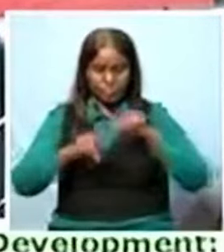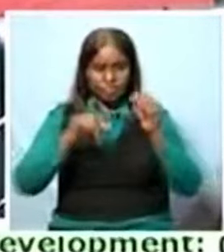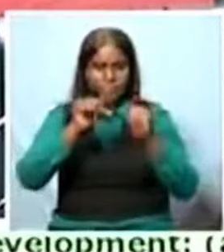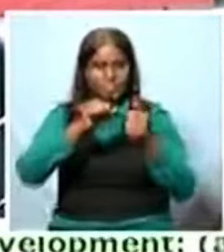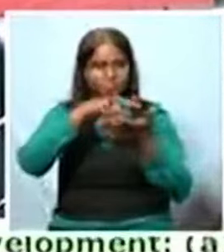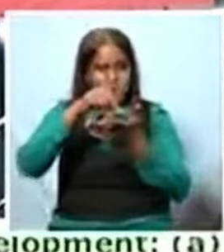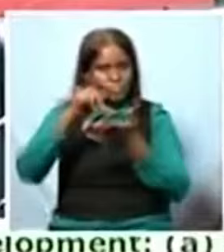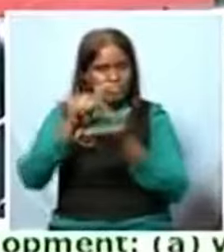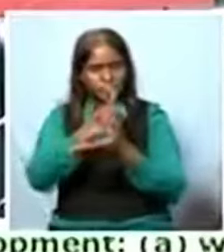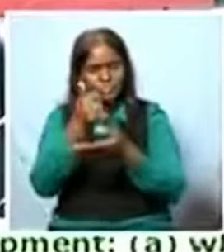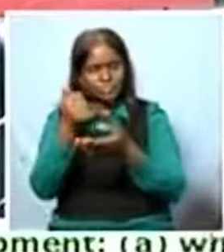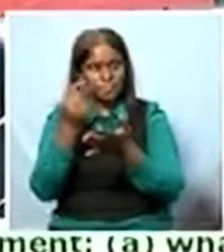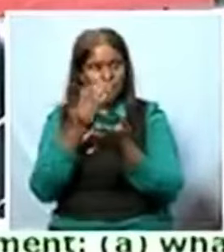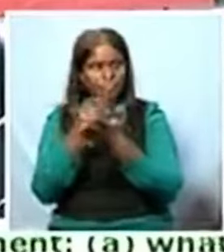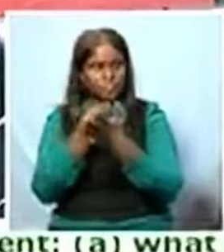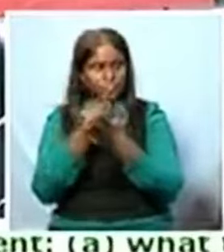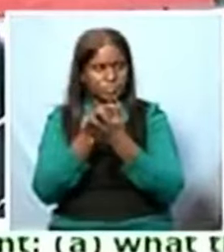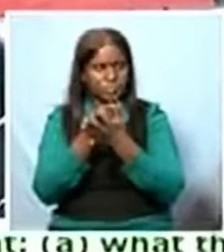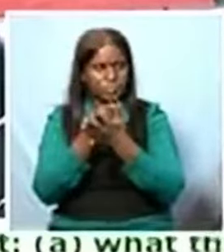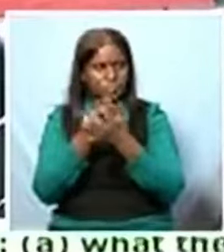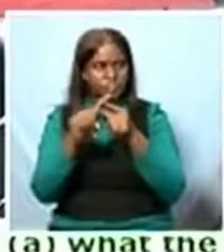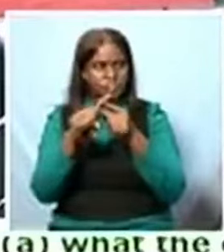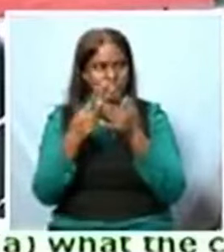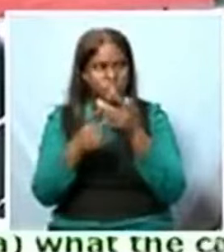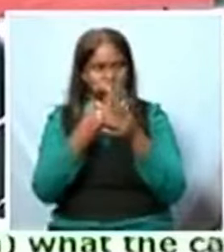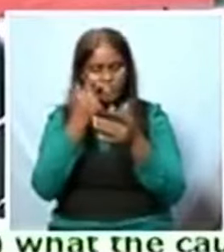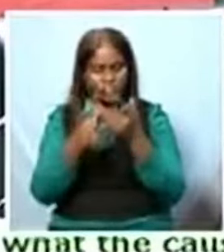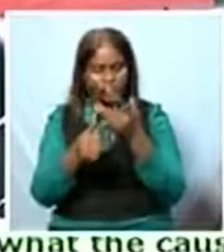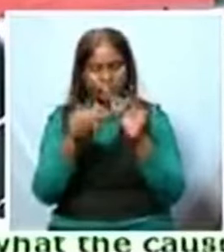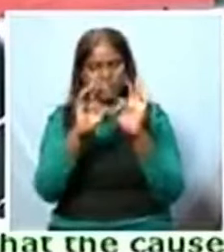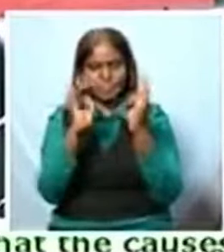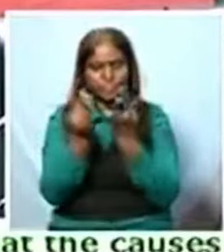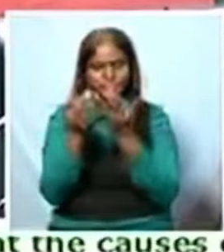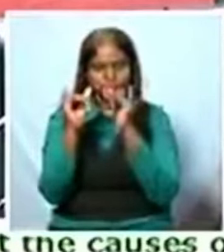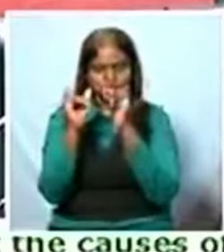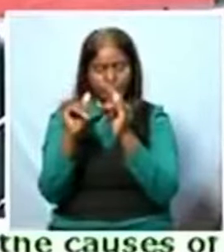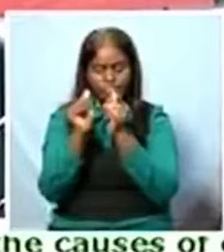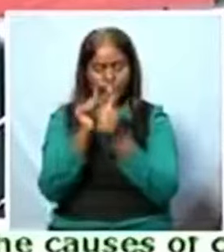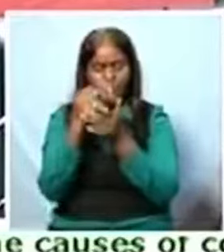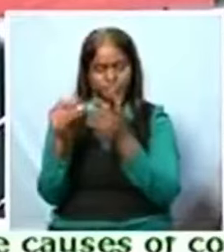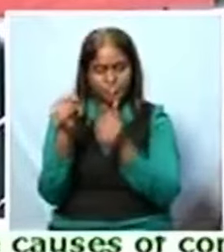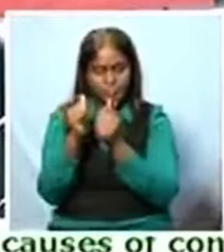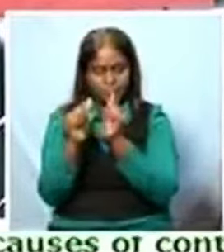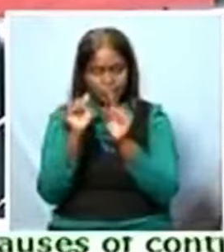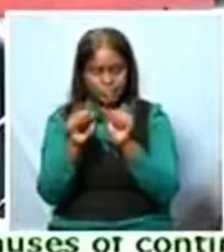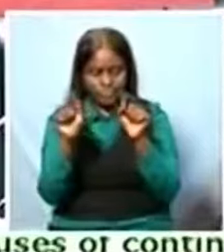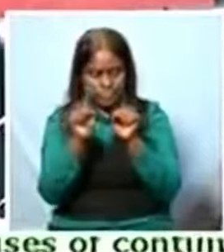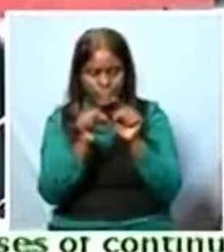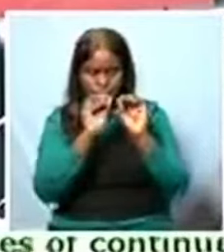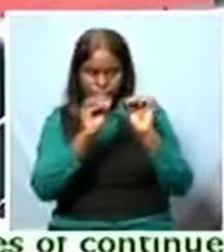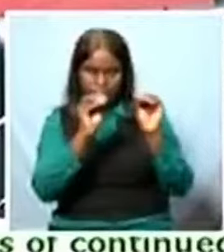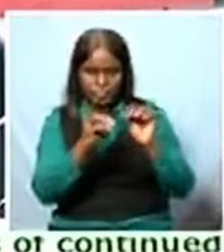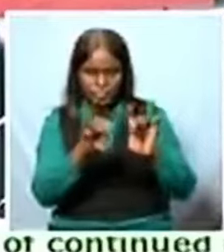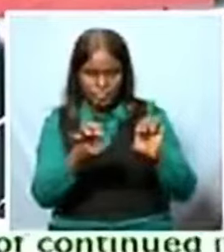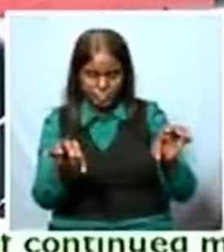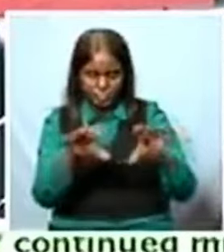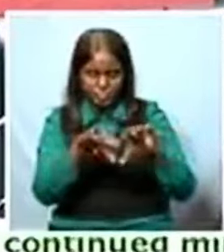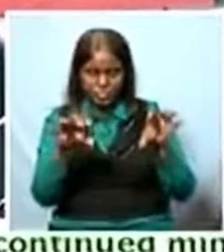compensated by any amount of money. But at least families should remain with something that probably should educate the children